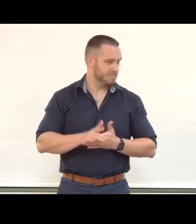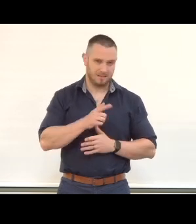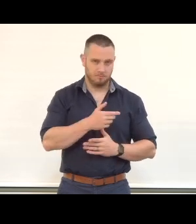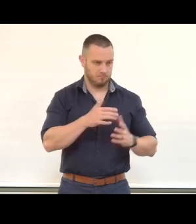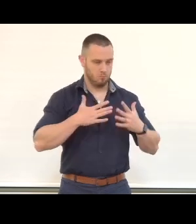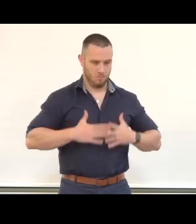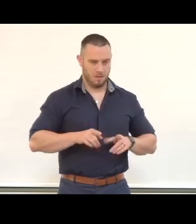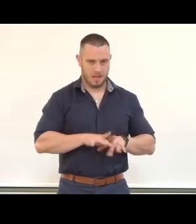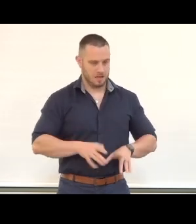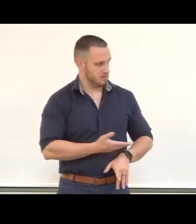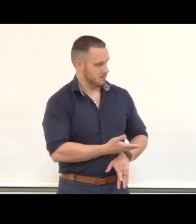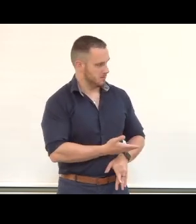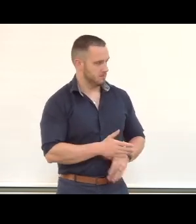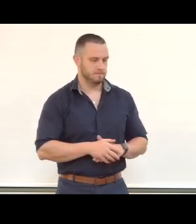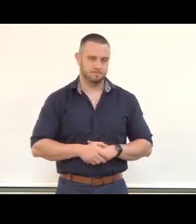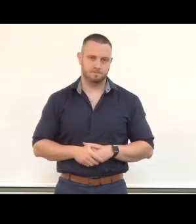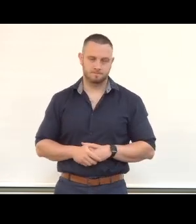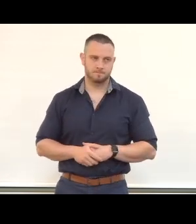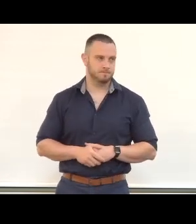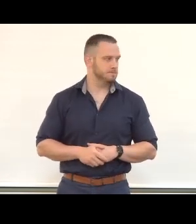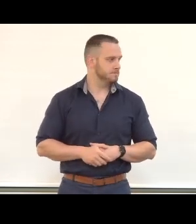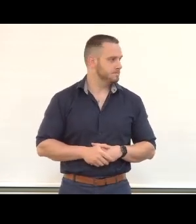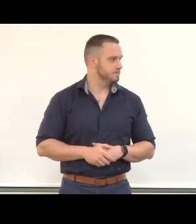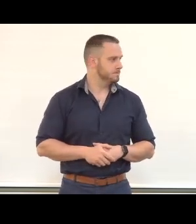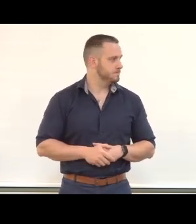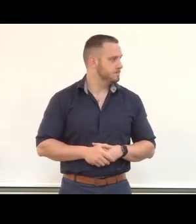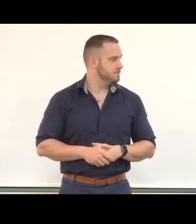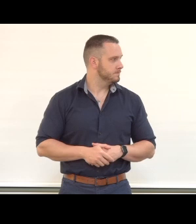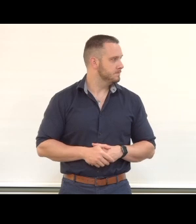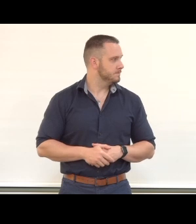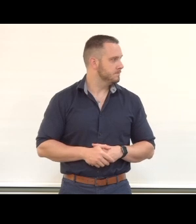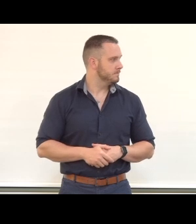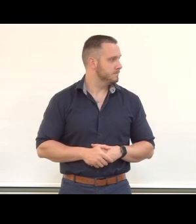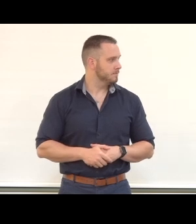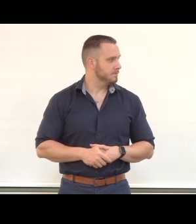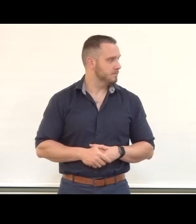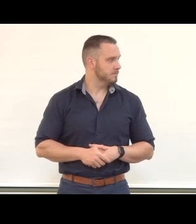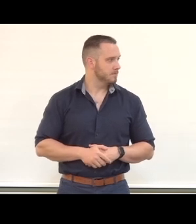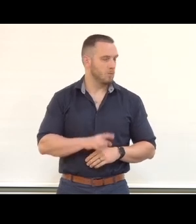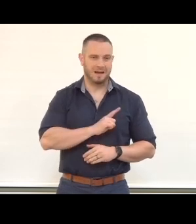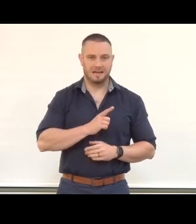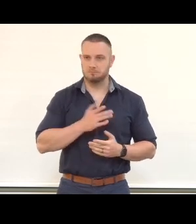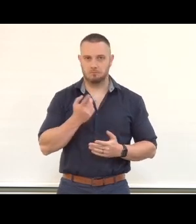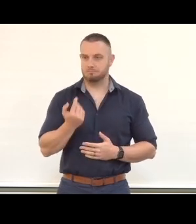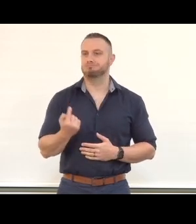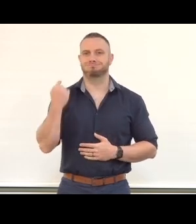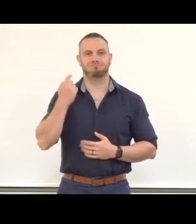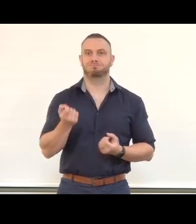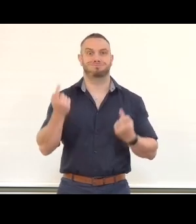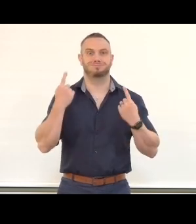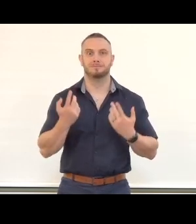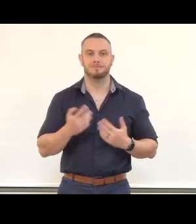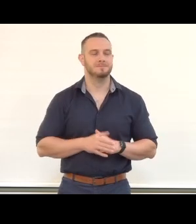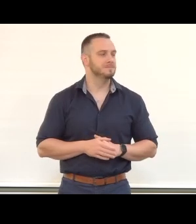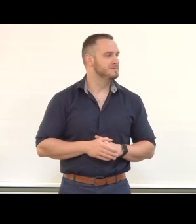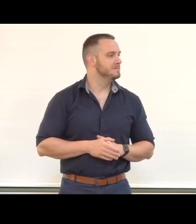would require muscular force. Because I didn't, of course, I didn't know all of that back then.